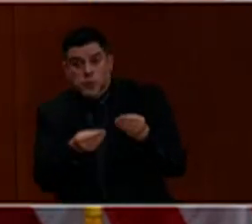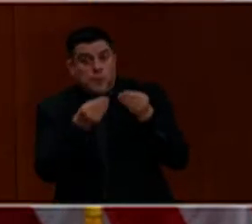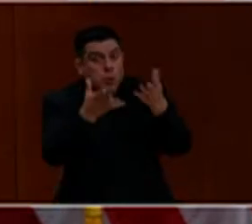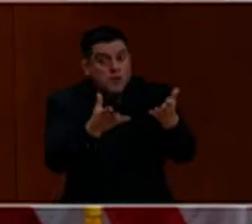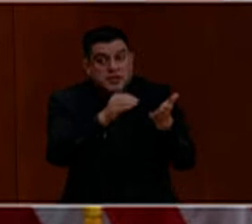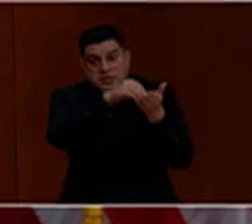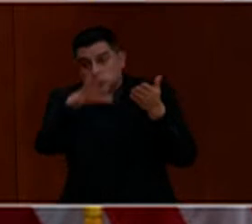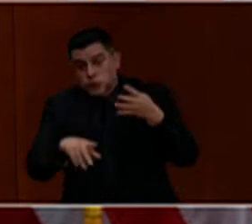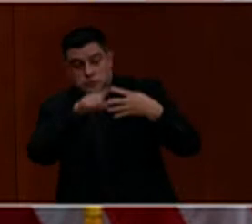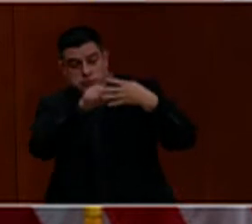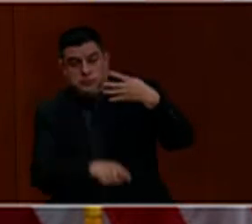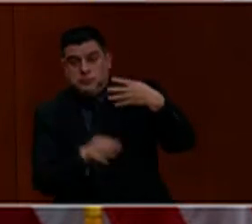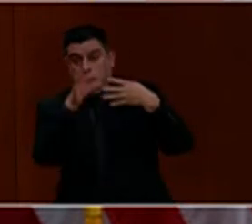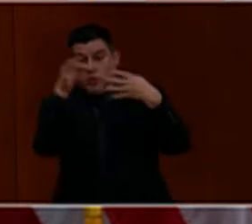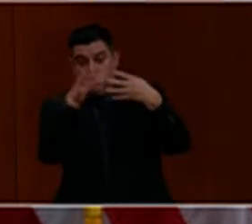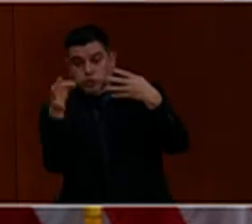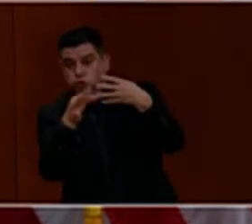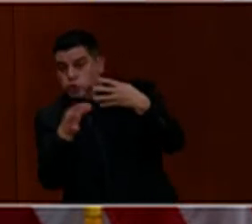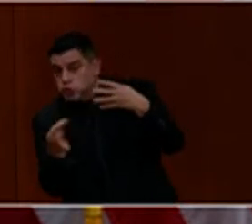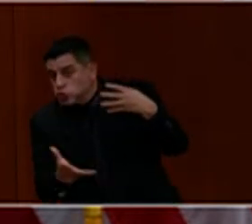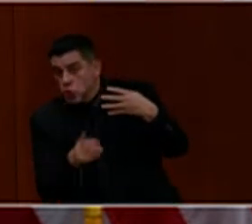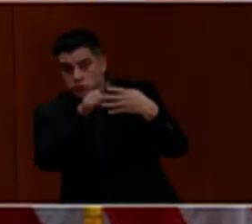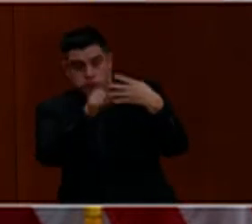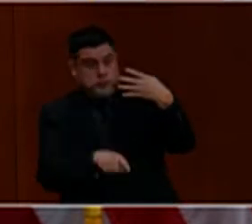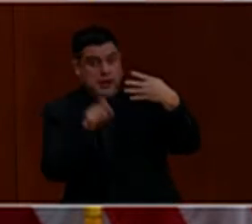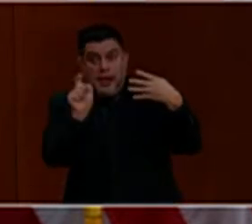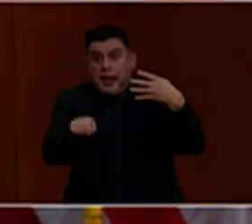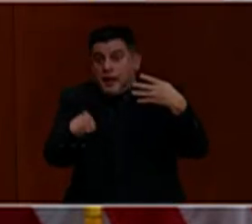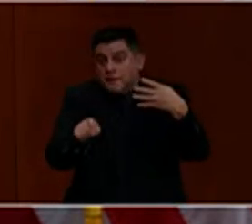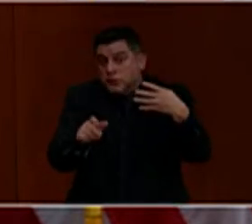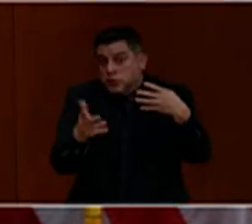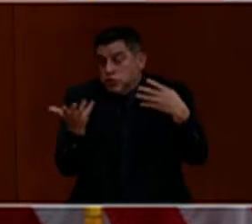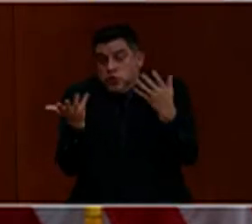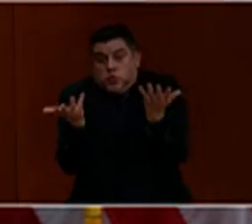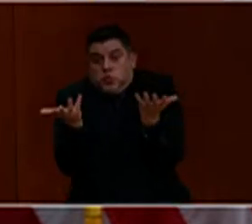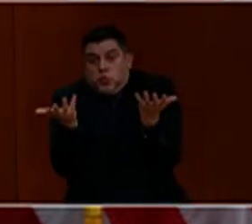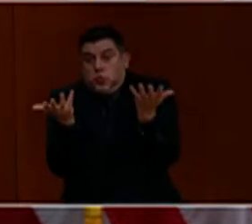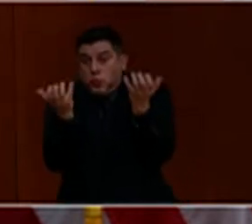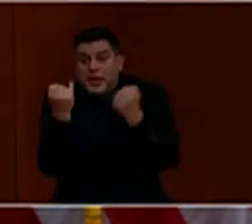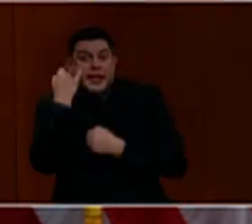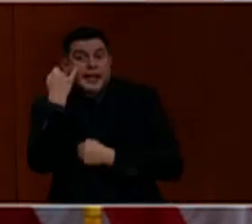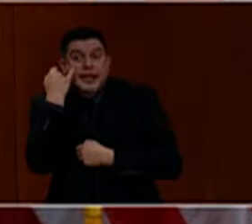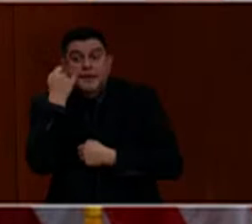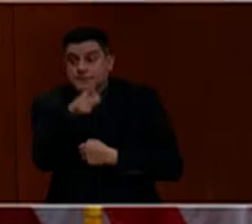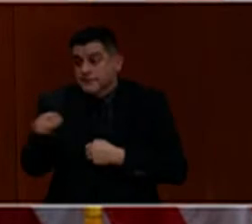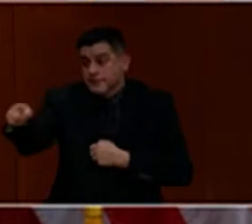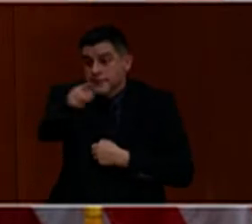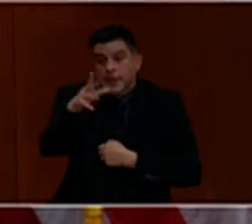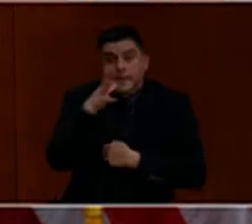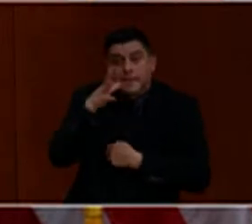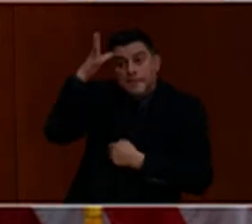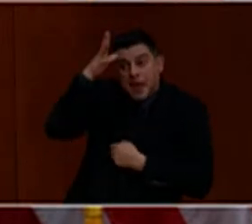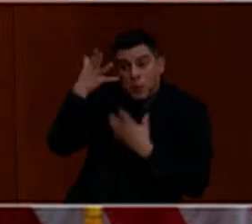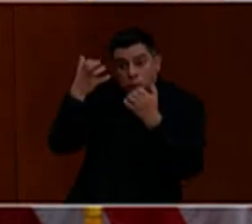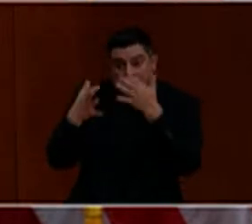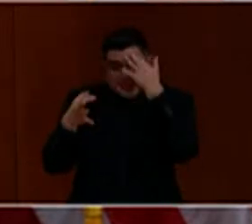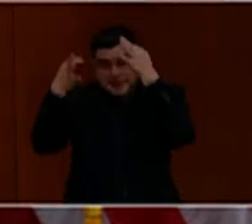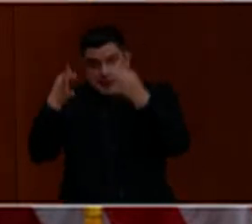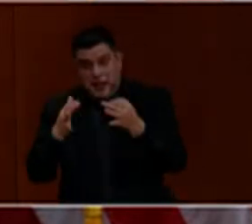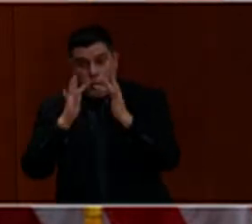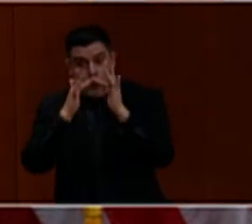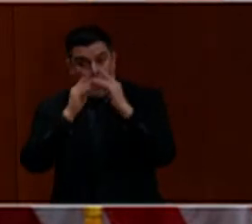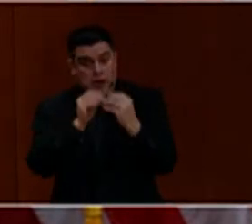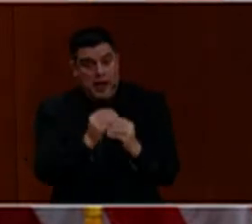gonna approach it in the same way. We're gonna make sure that the parents who want the virtual have it, who want in-person have it. We know that it's a challenging time.